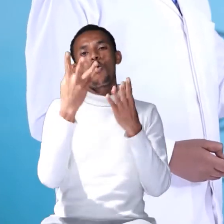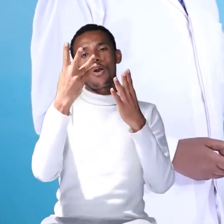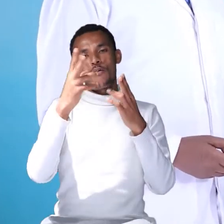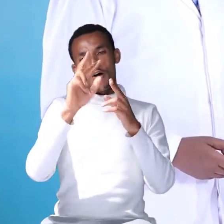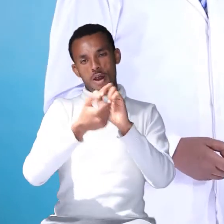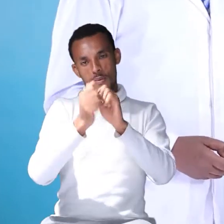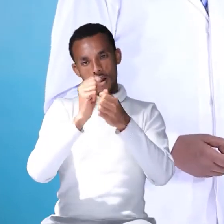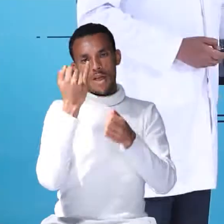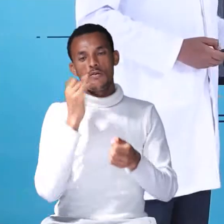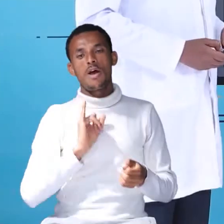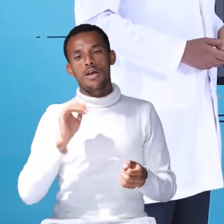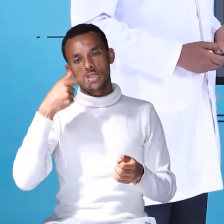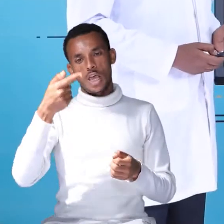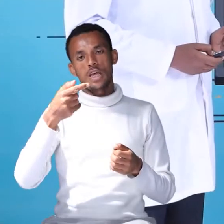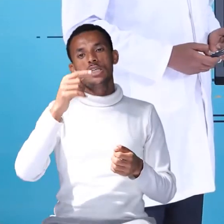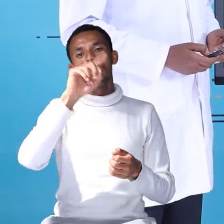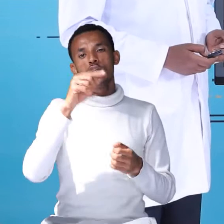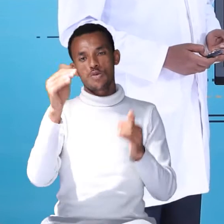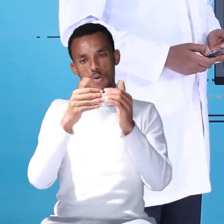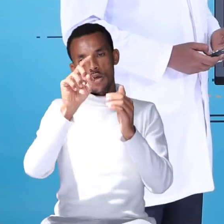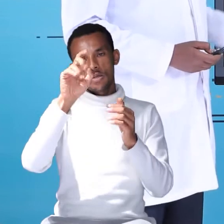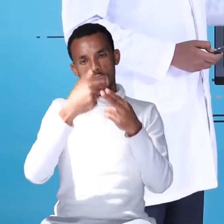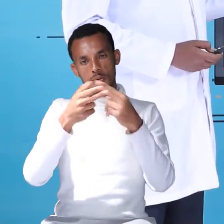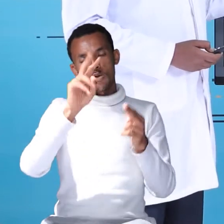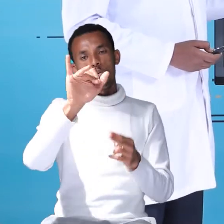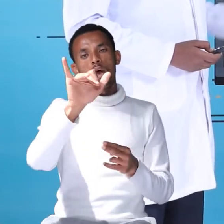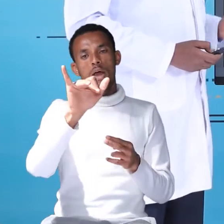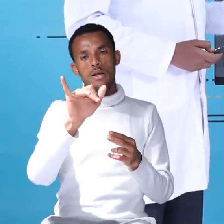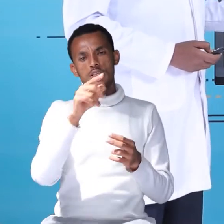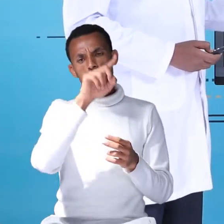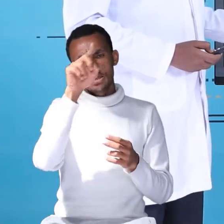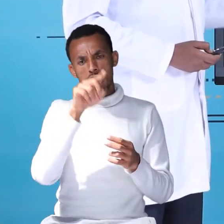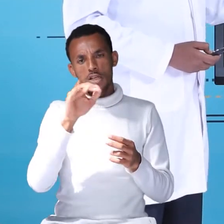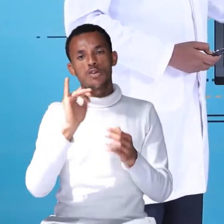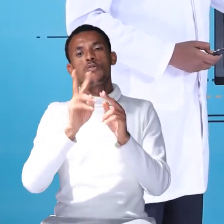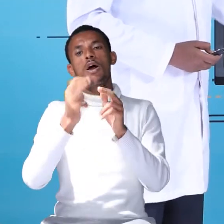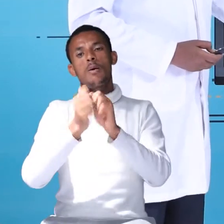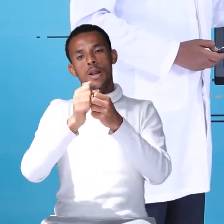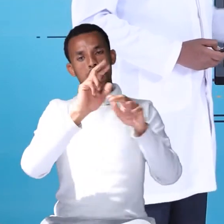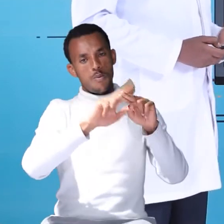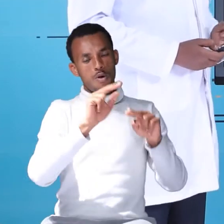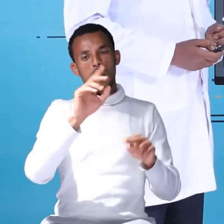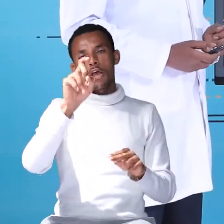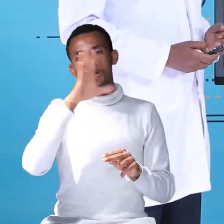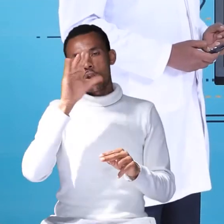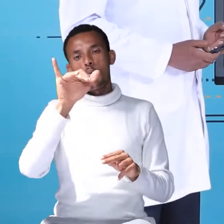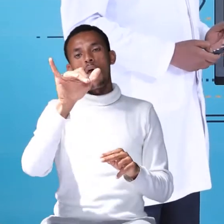Say, if I say z is equal to x times y, z is a variable which depends upon x and